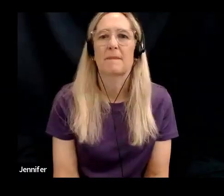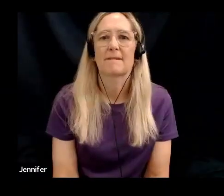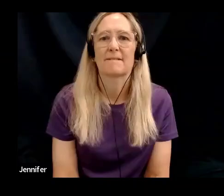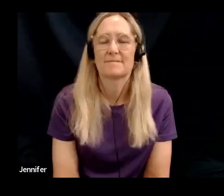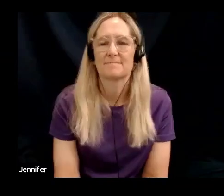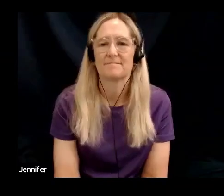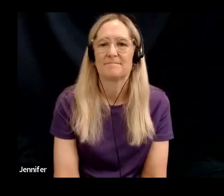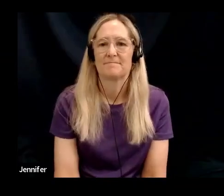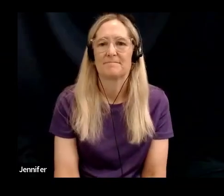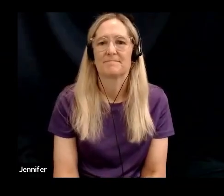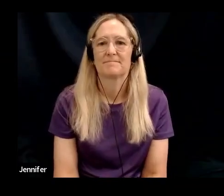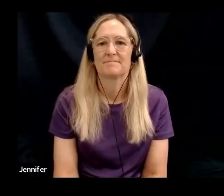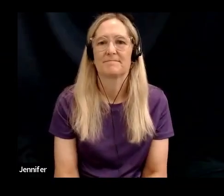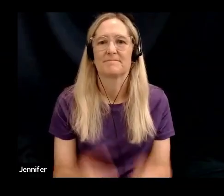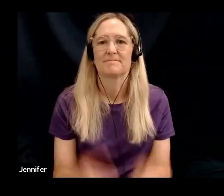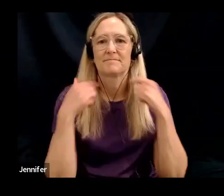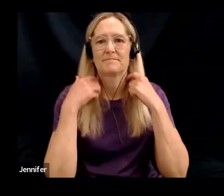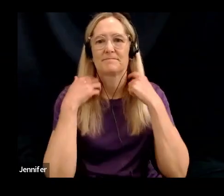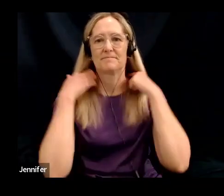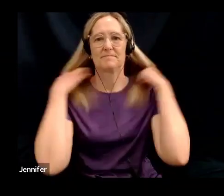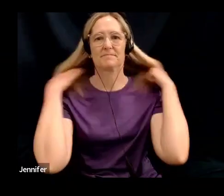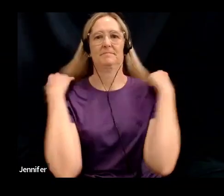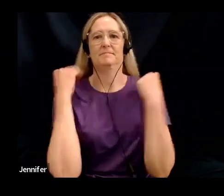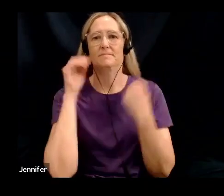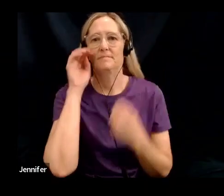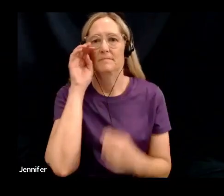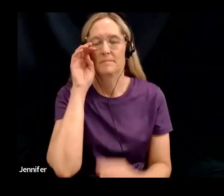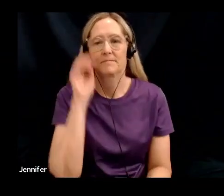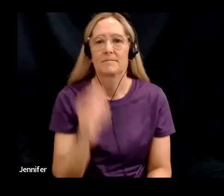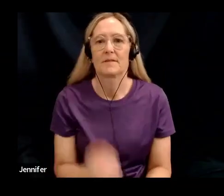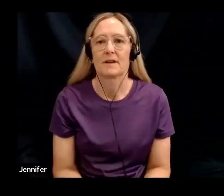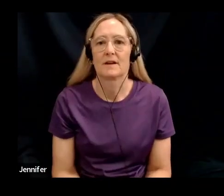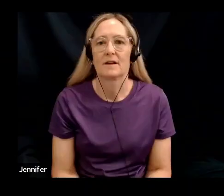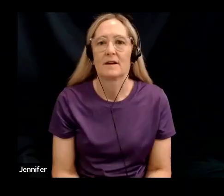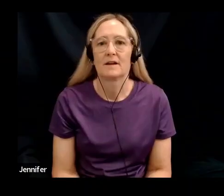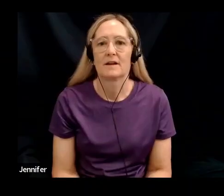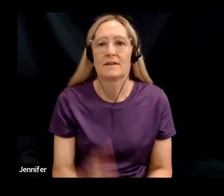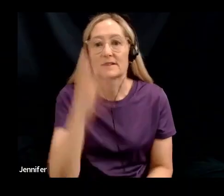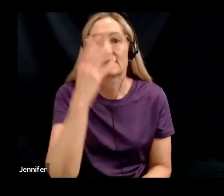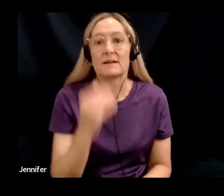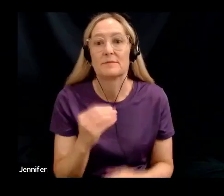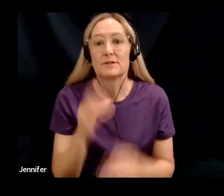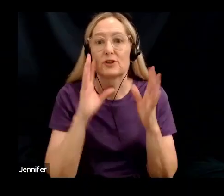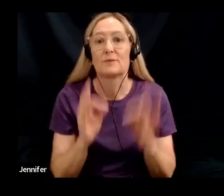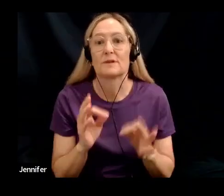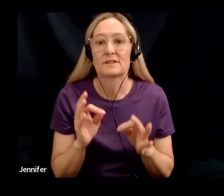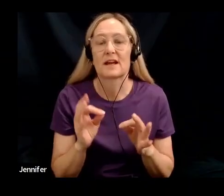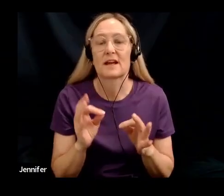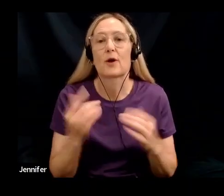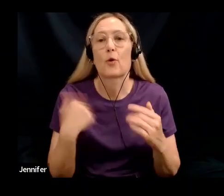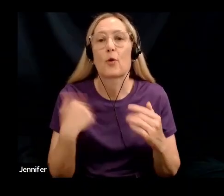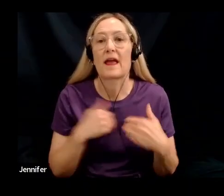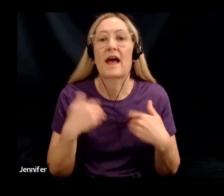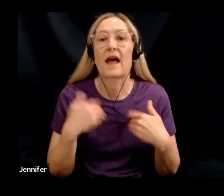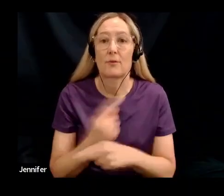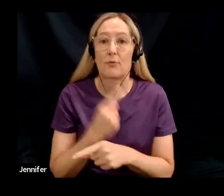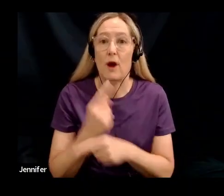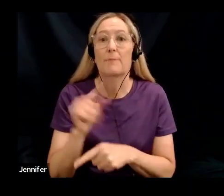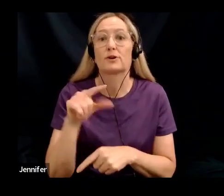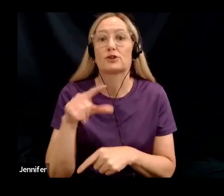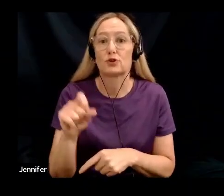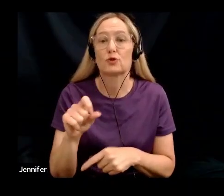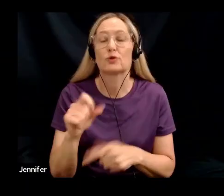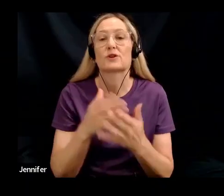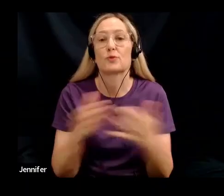whatever amount of sleep or how we sleep is determined, making sure that we, have the proper tools and resources